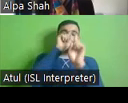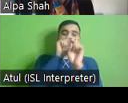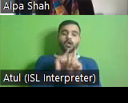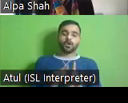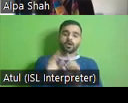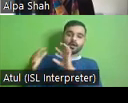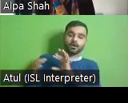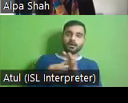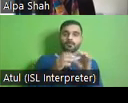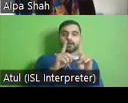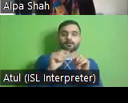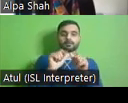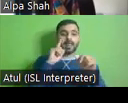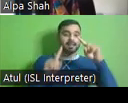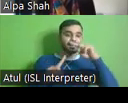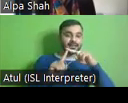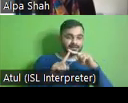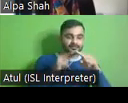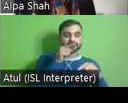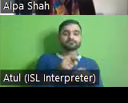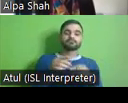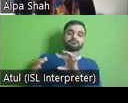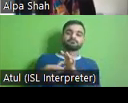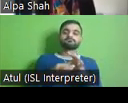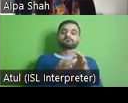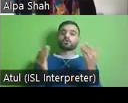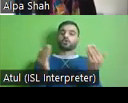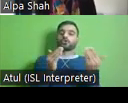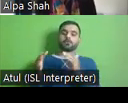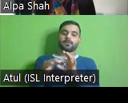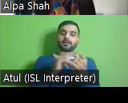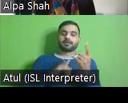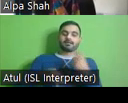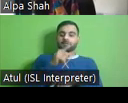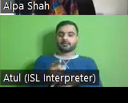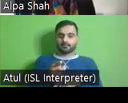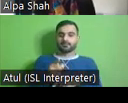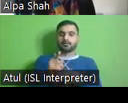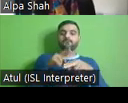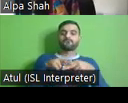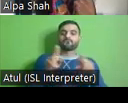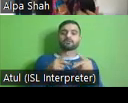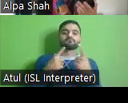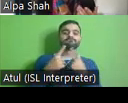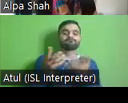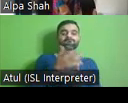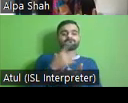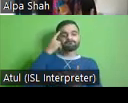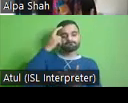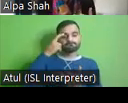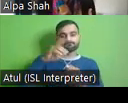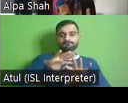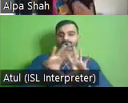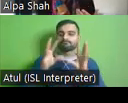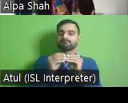amongst Dalits, and also a pauperization. And then finally, I'm going to think about what all of